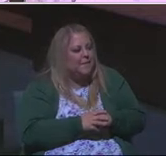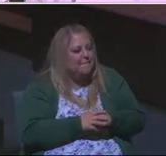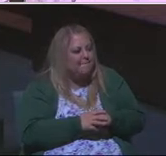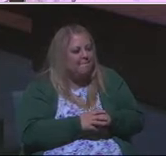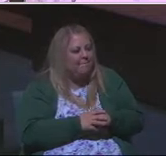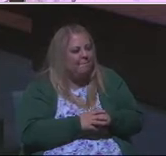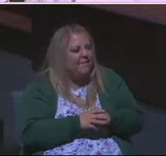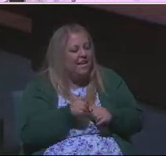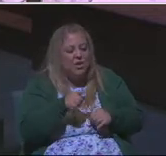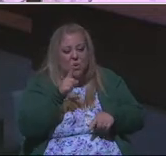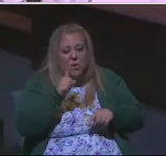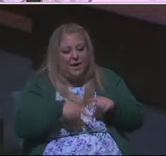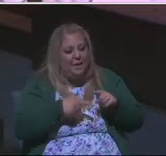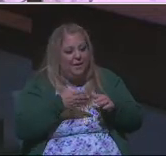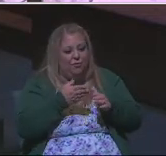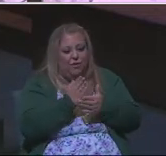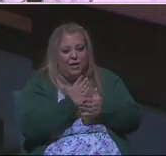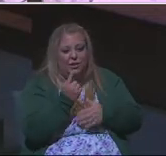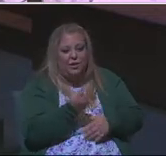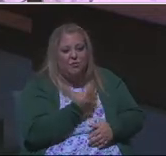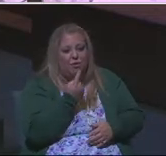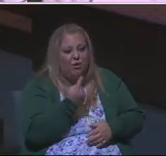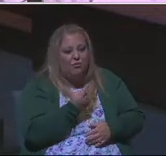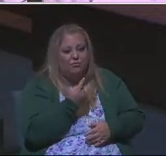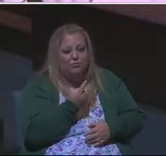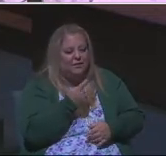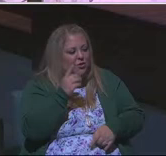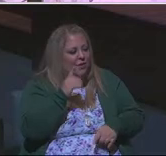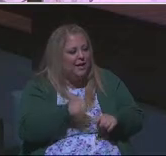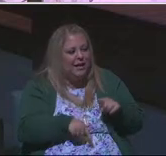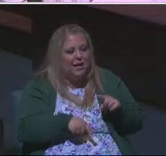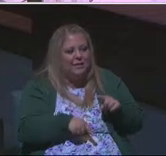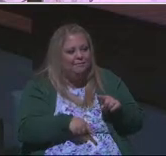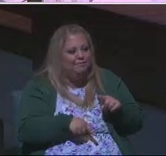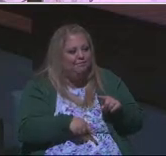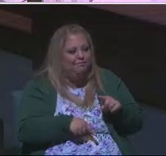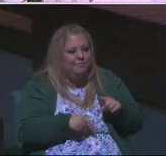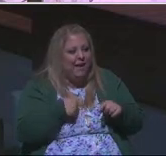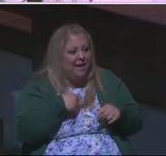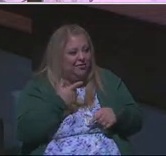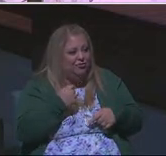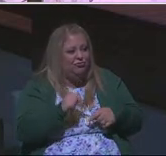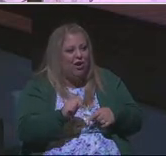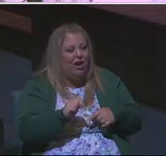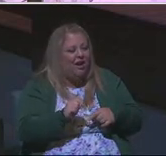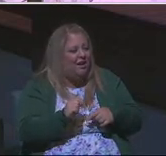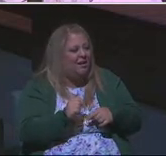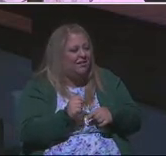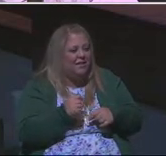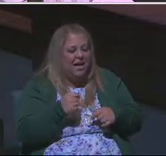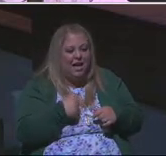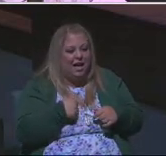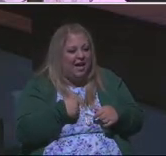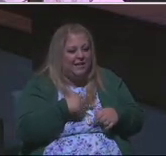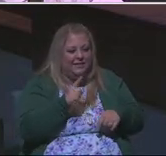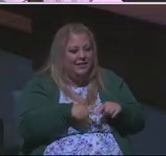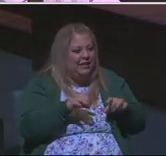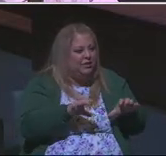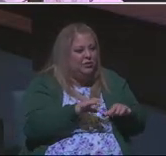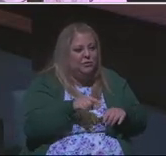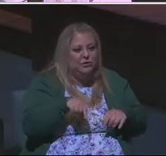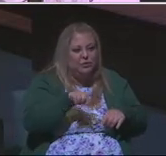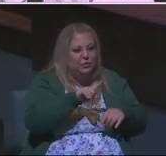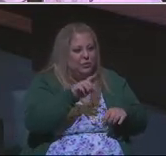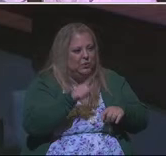And you can't be righteous on your own. Cannot. I've tried. I can't do it. You can't do it.